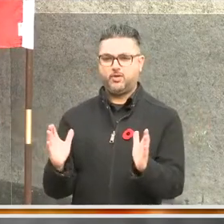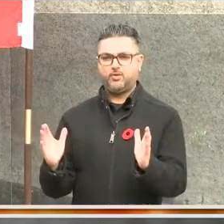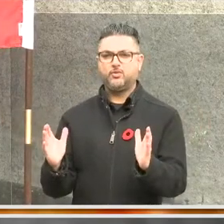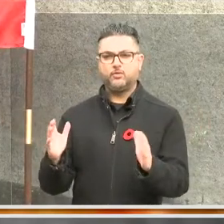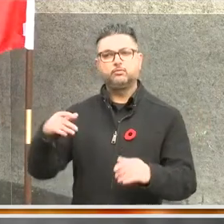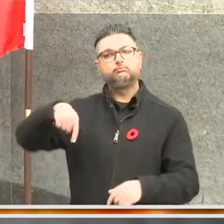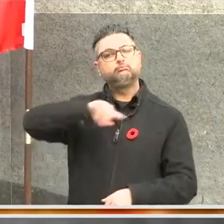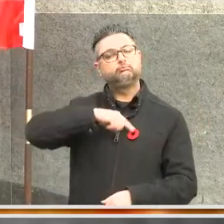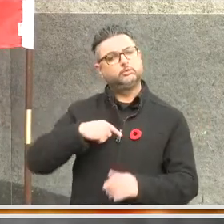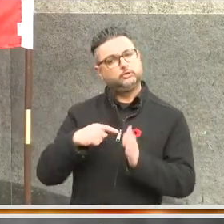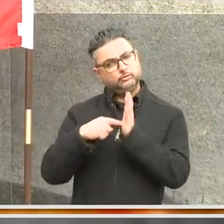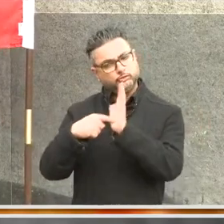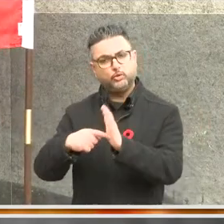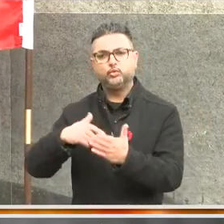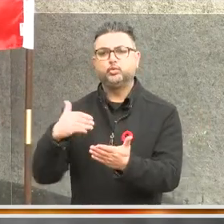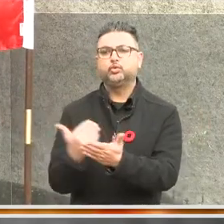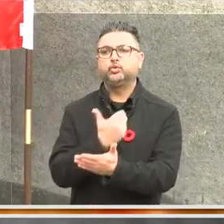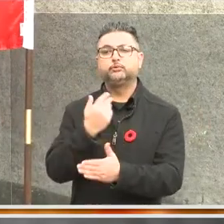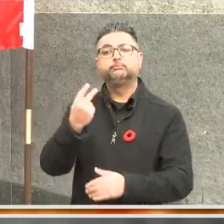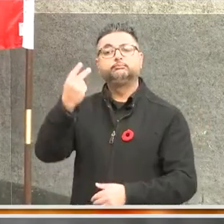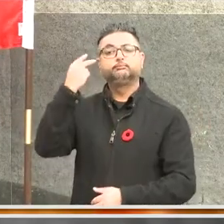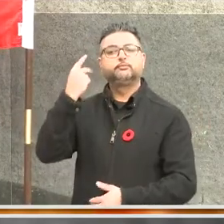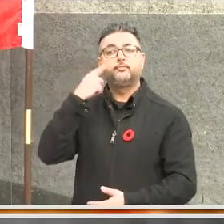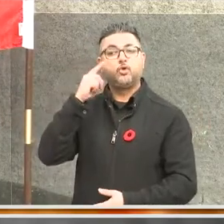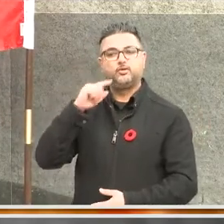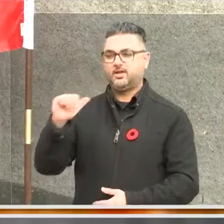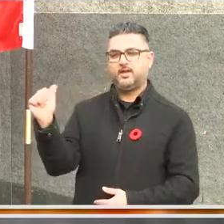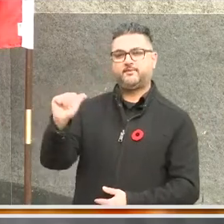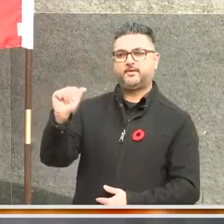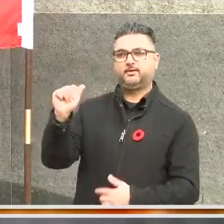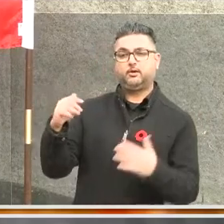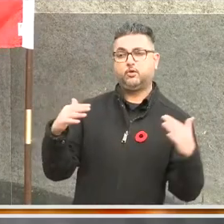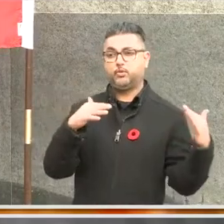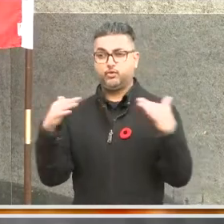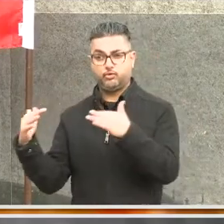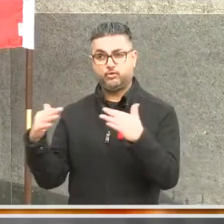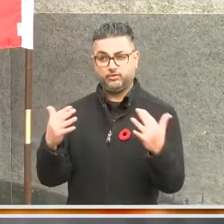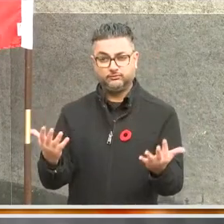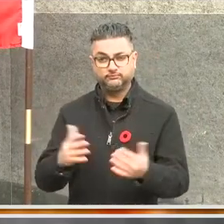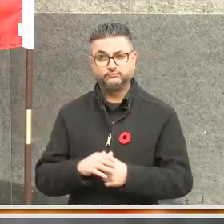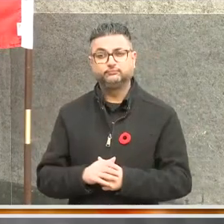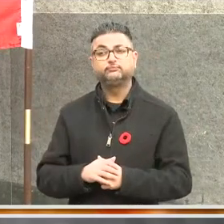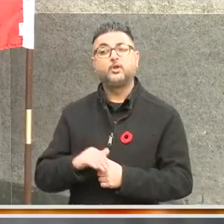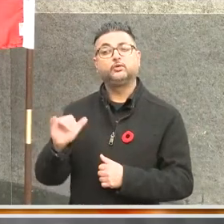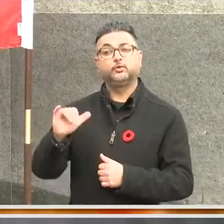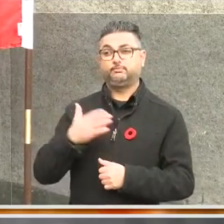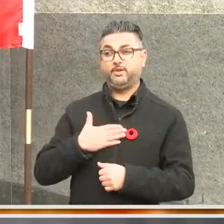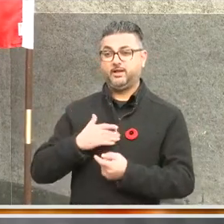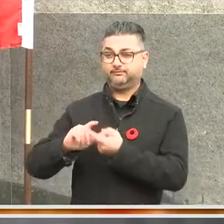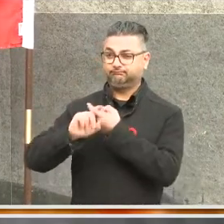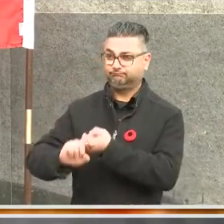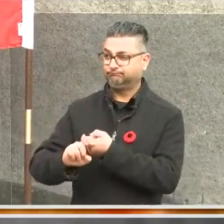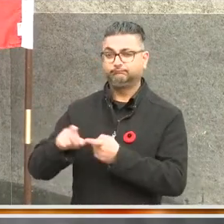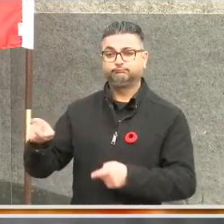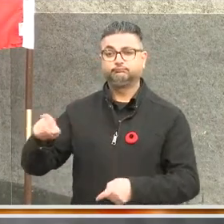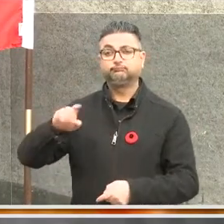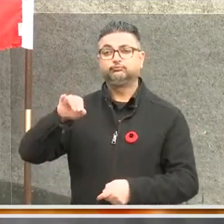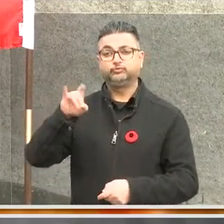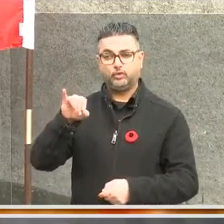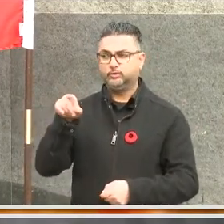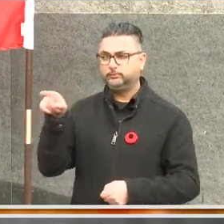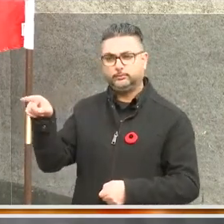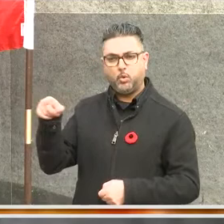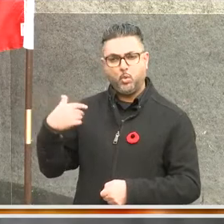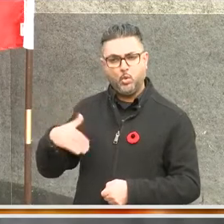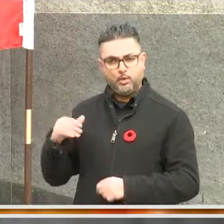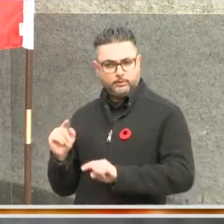Afghanistan War. And it's wonderful to be here as well today with a dear friend of mine, Jody Mittick, who served valiantly and bravely in Afghanistan, and we're very proud